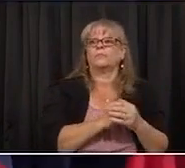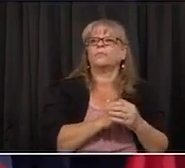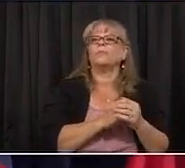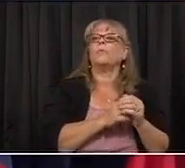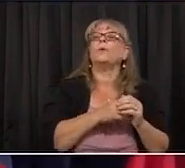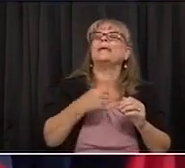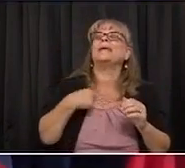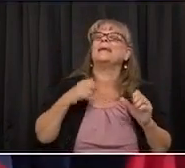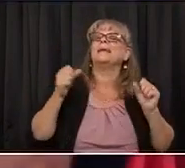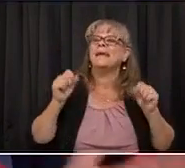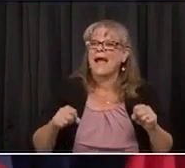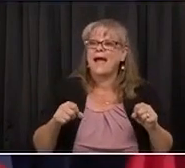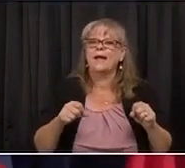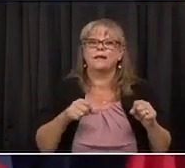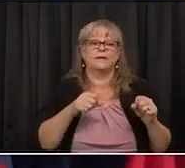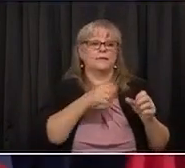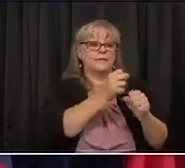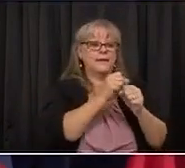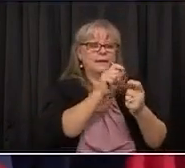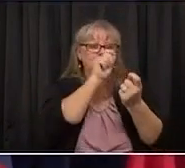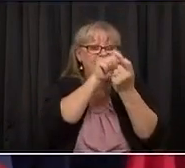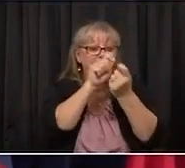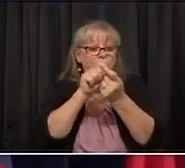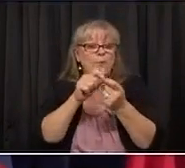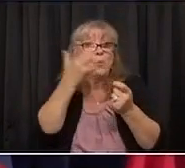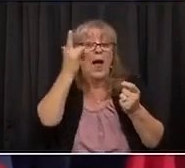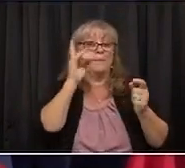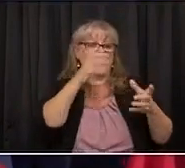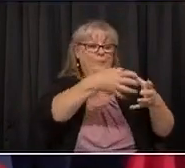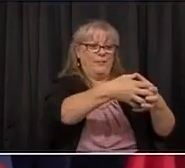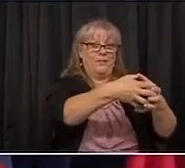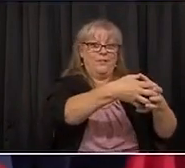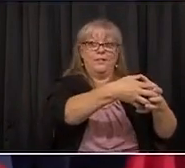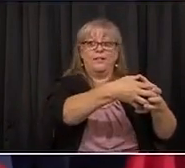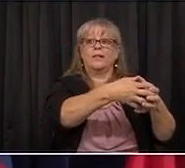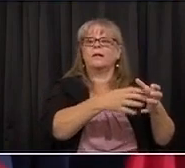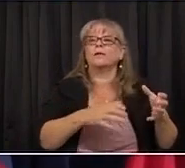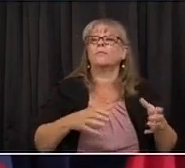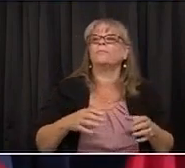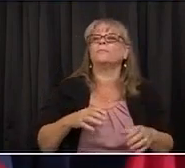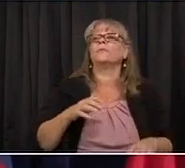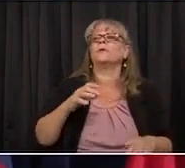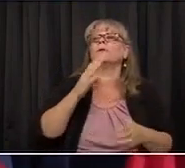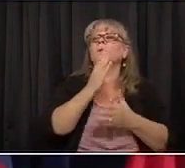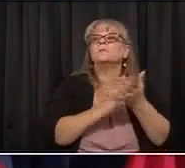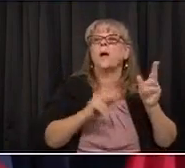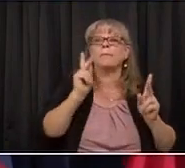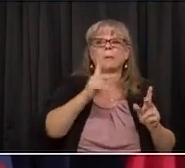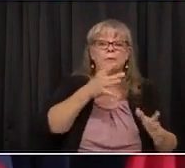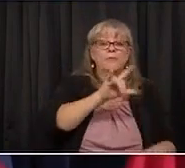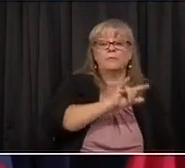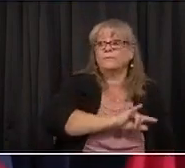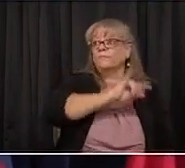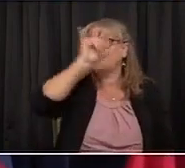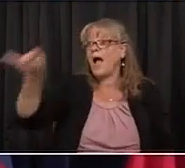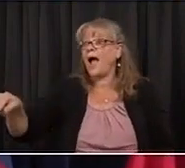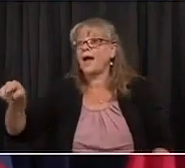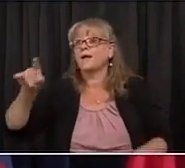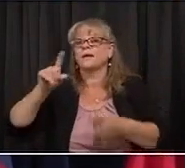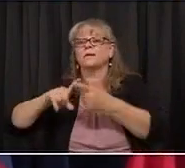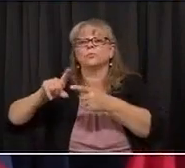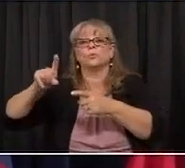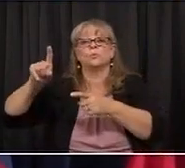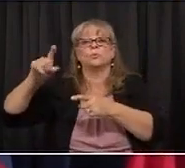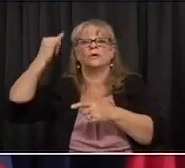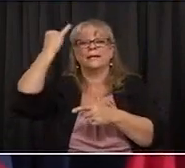just individuals who think they might have it. They go to Pepsi Center, they go to a community testing site. Others are folks where it's at a site like Buena Vista. So that